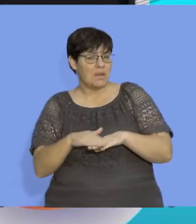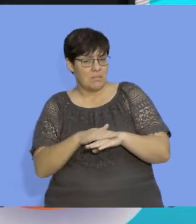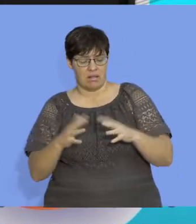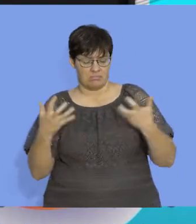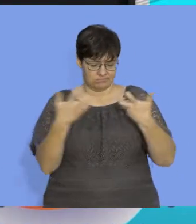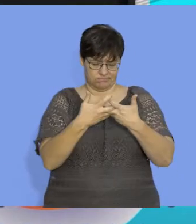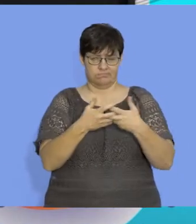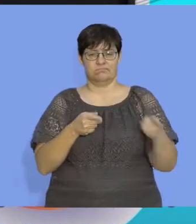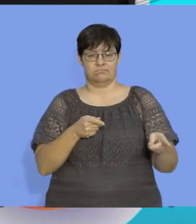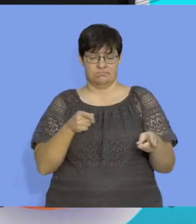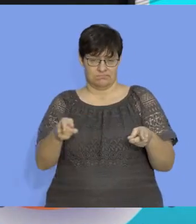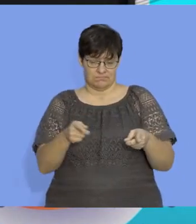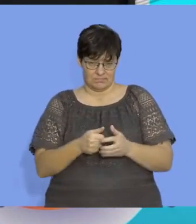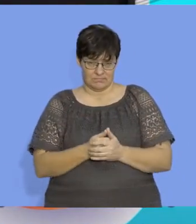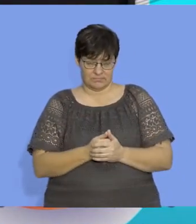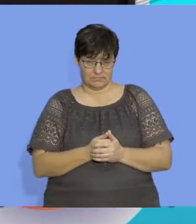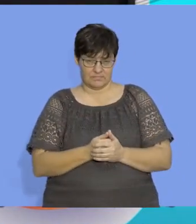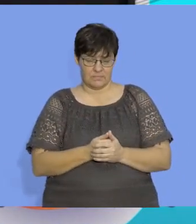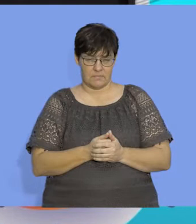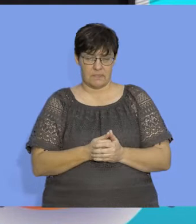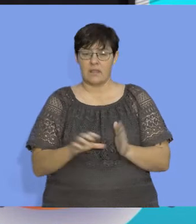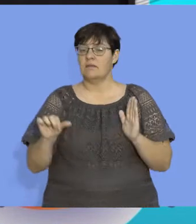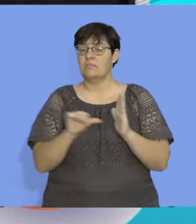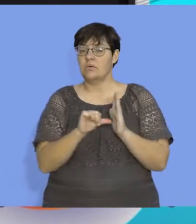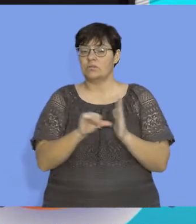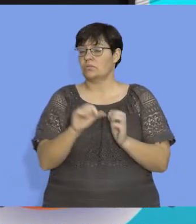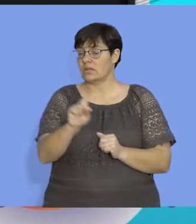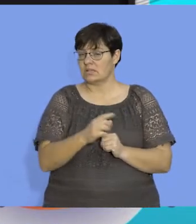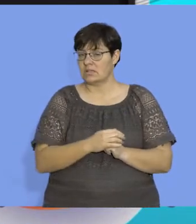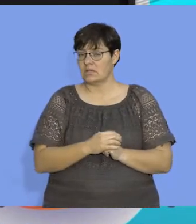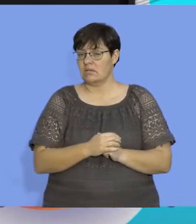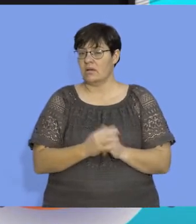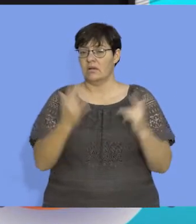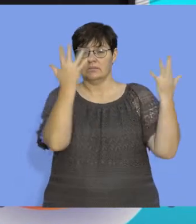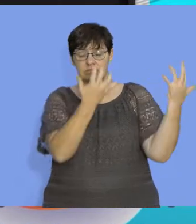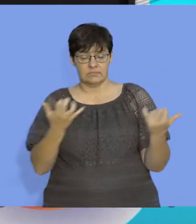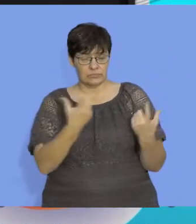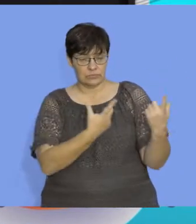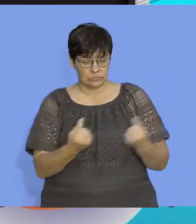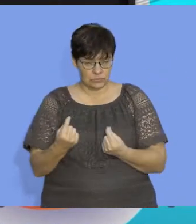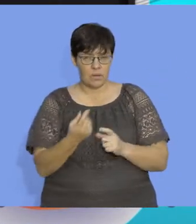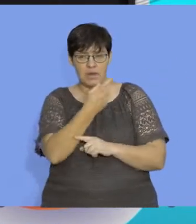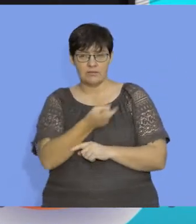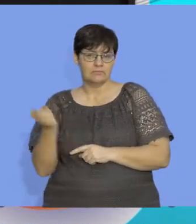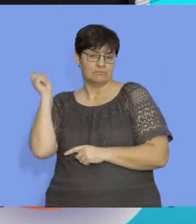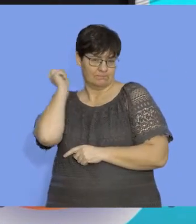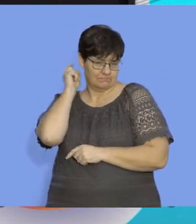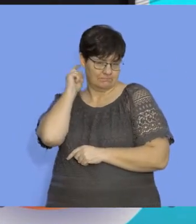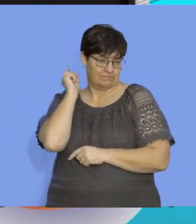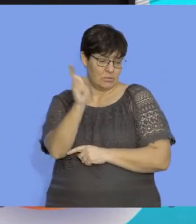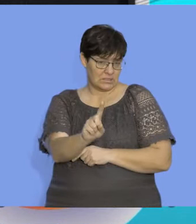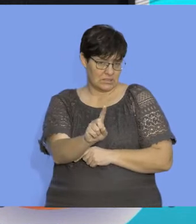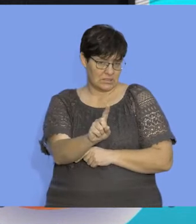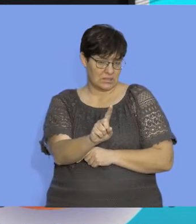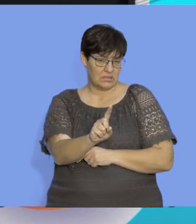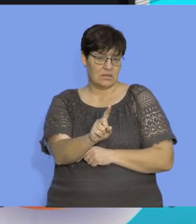inflation. So very important when you are doing these calculations to take into consideration what is the inflation rate,